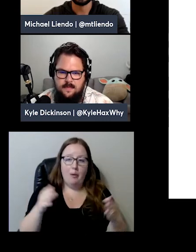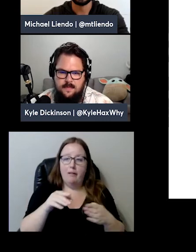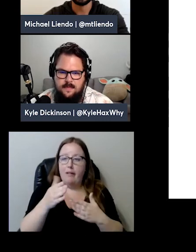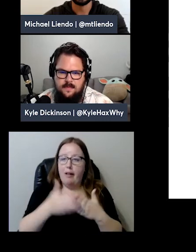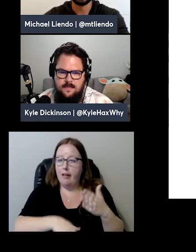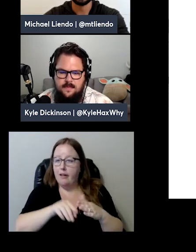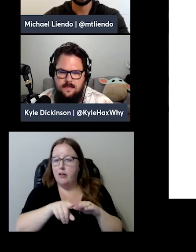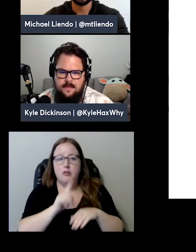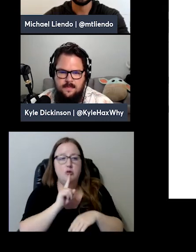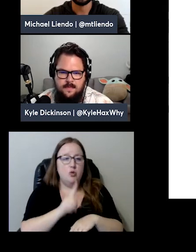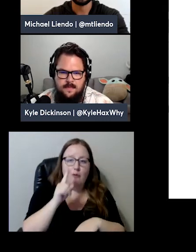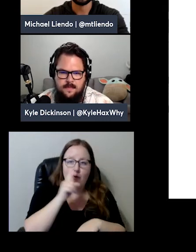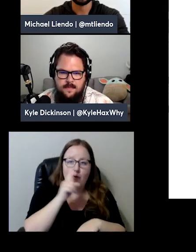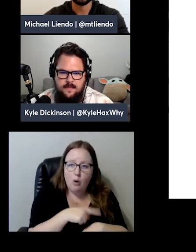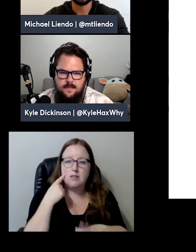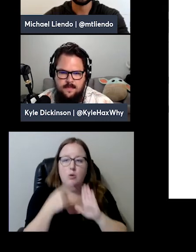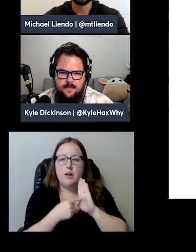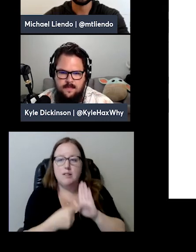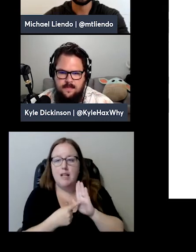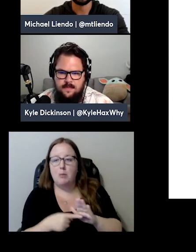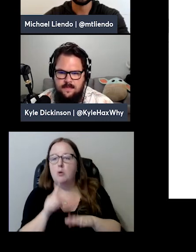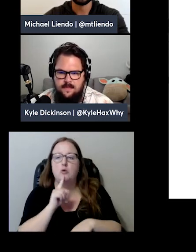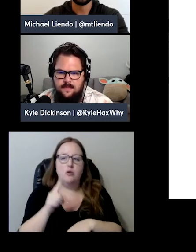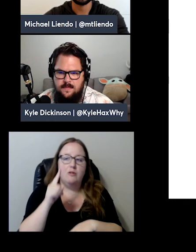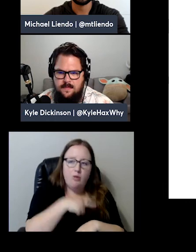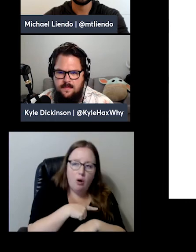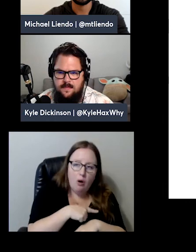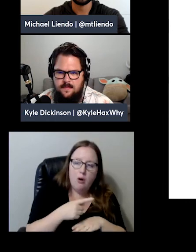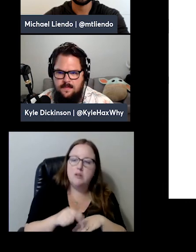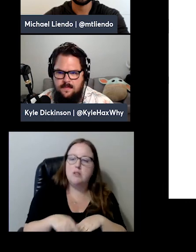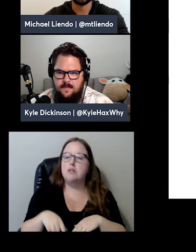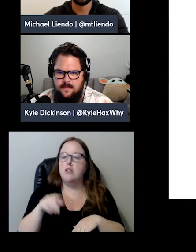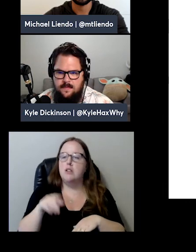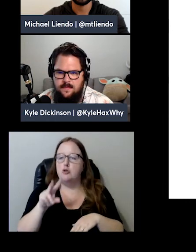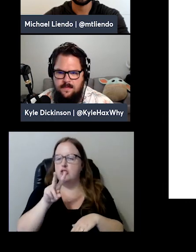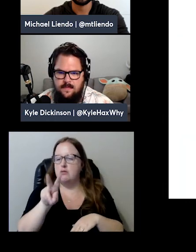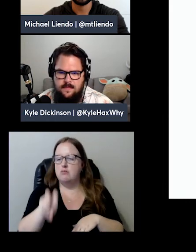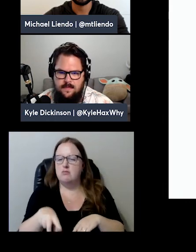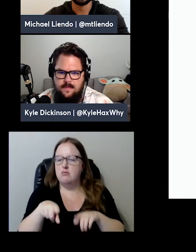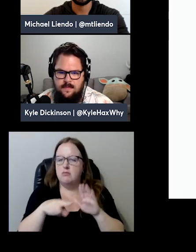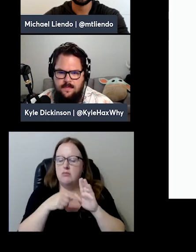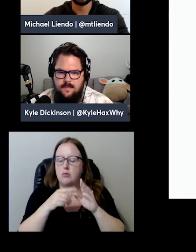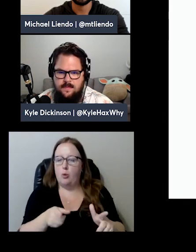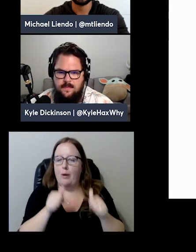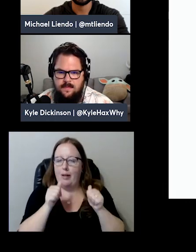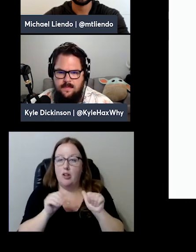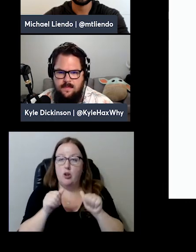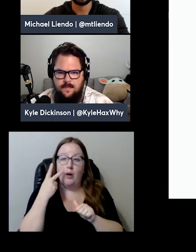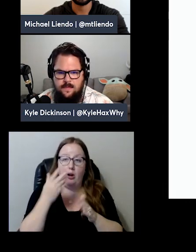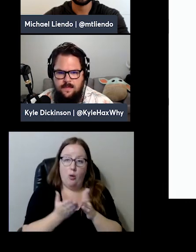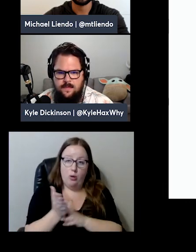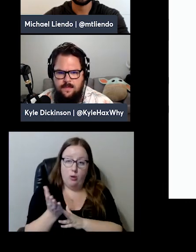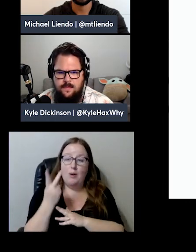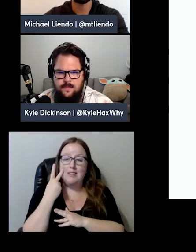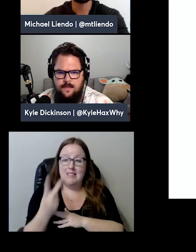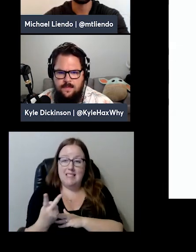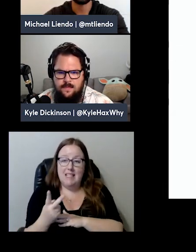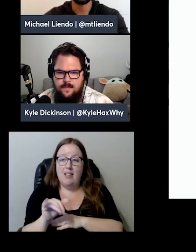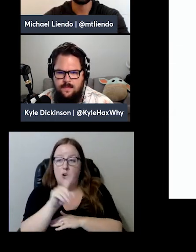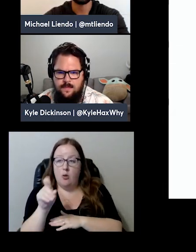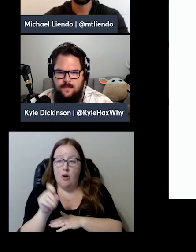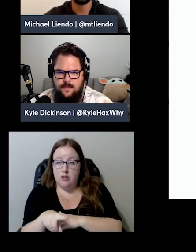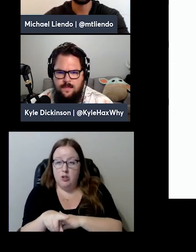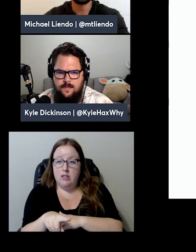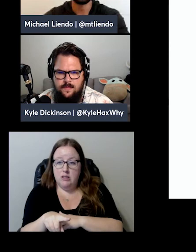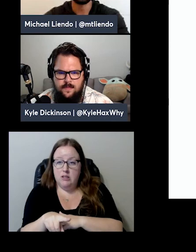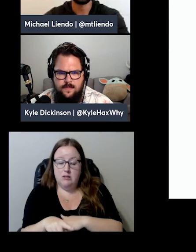So for example, true and false, and I'll just jump through this really quickly, but you can go through and get these questions almost